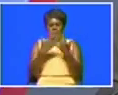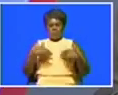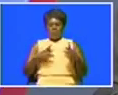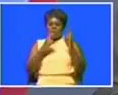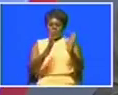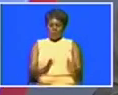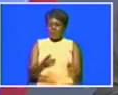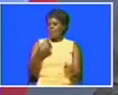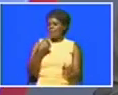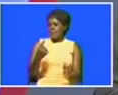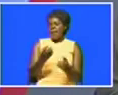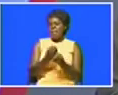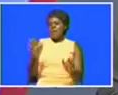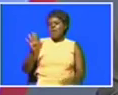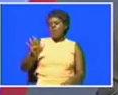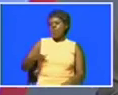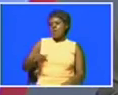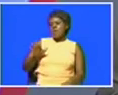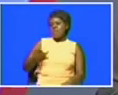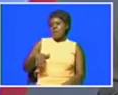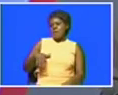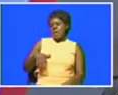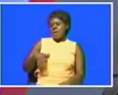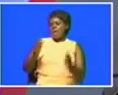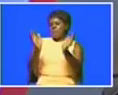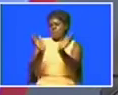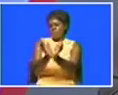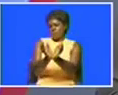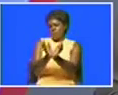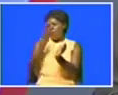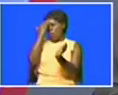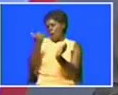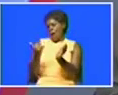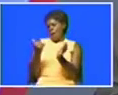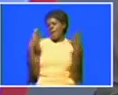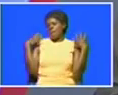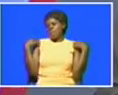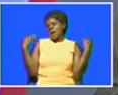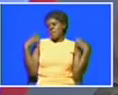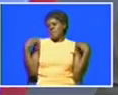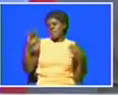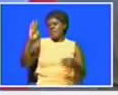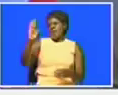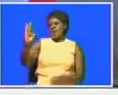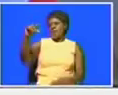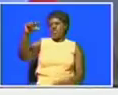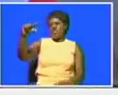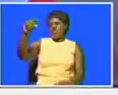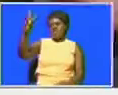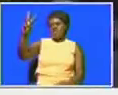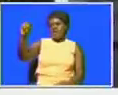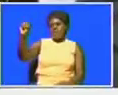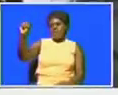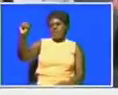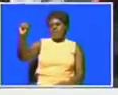Motori now tells us, many of the women there are serving jail terms for practicing female genital mutilation.